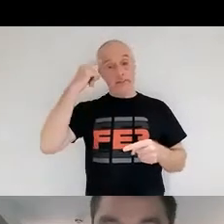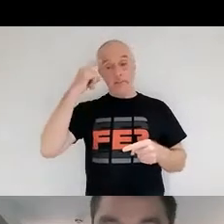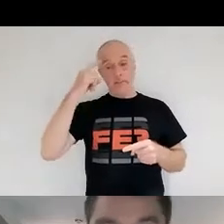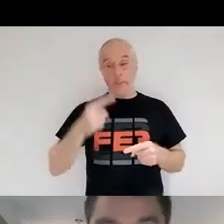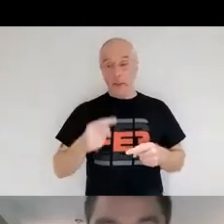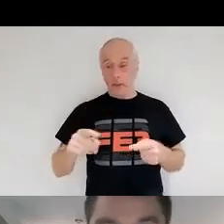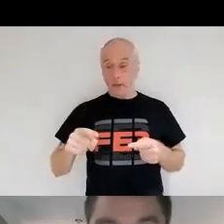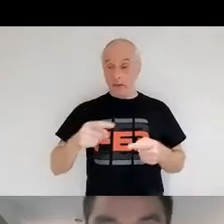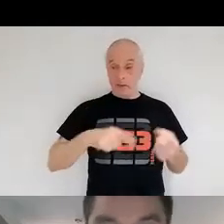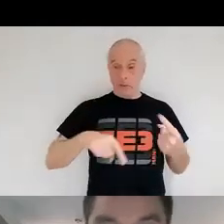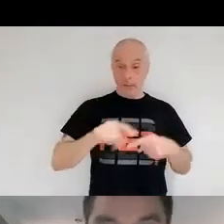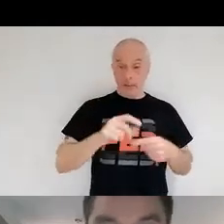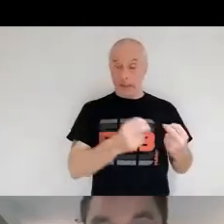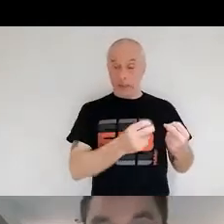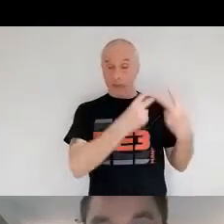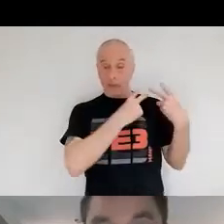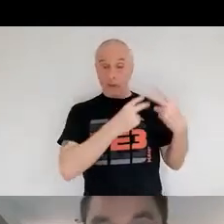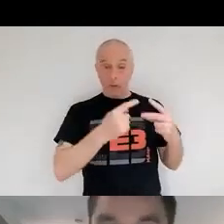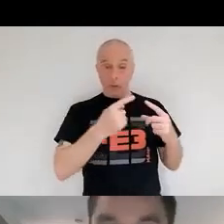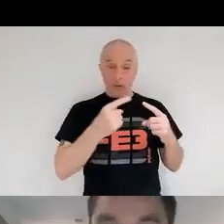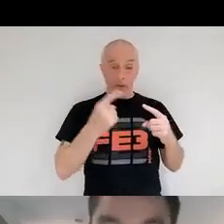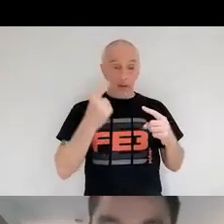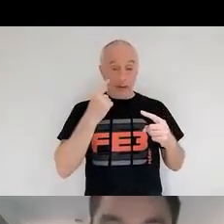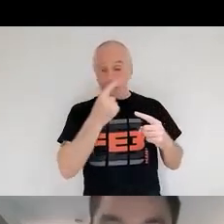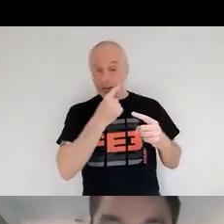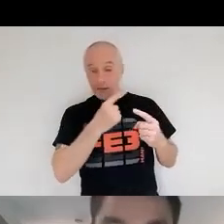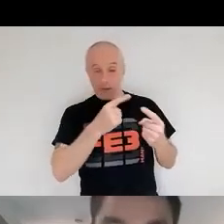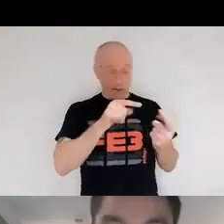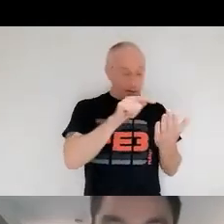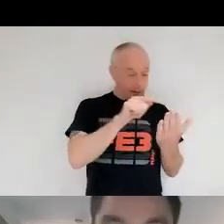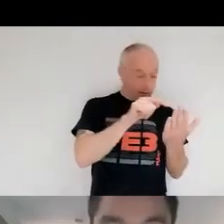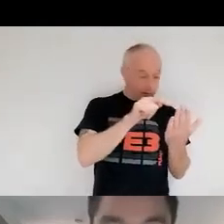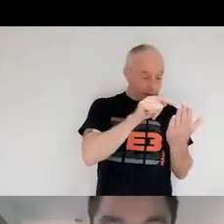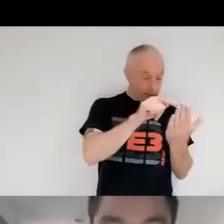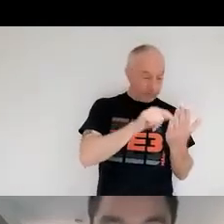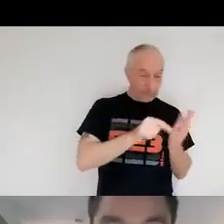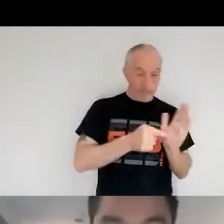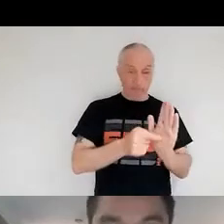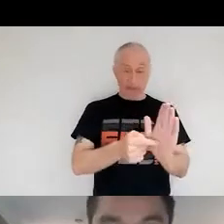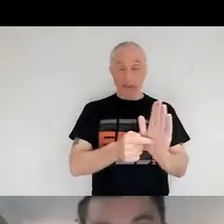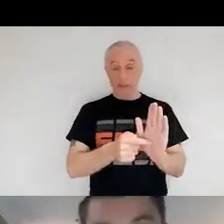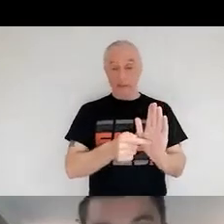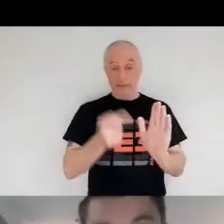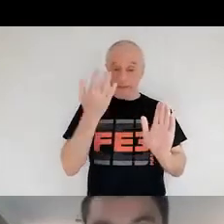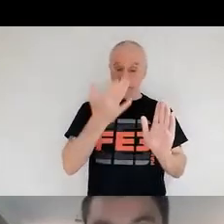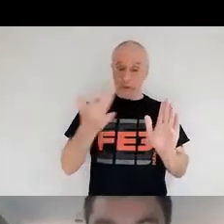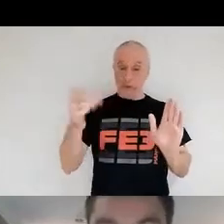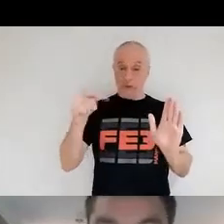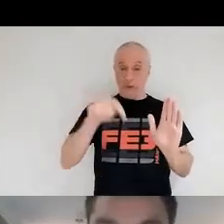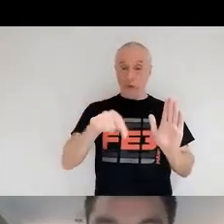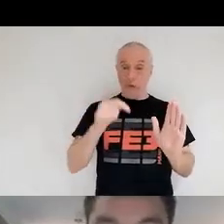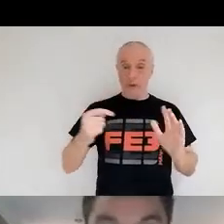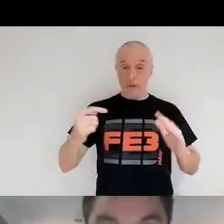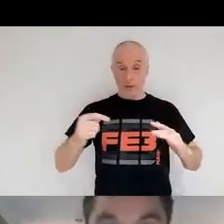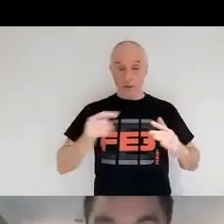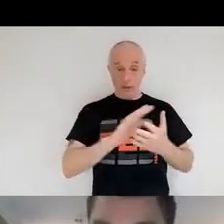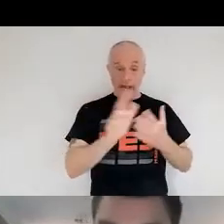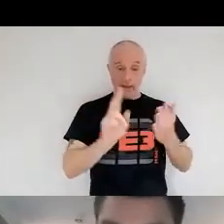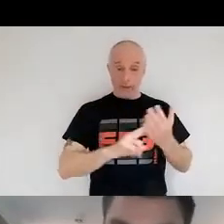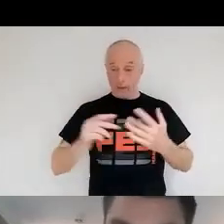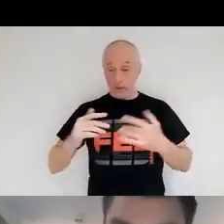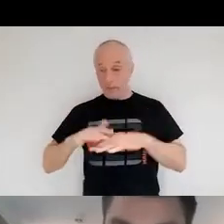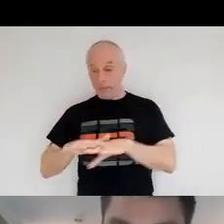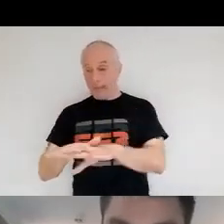review all that evidence to hopefully be able to demonstrate the case that blending hydrogen is a safe thing to do.